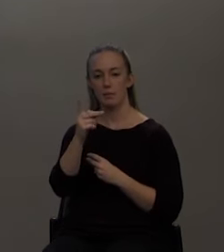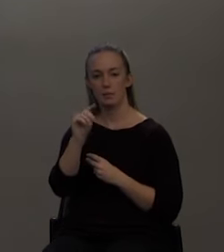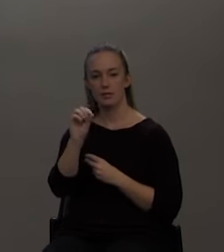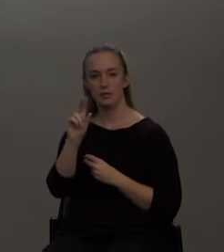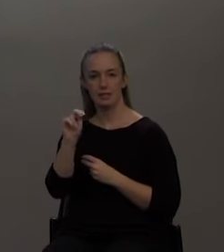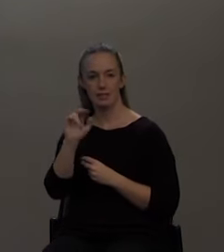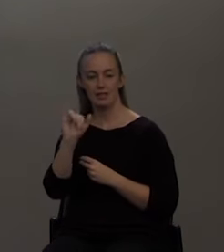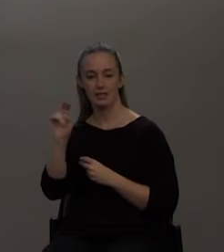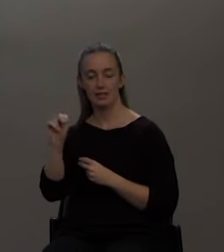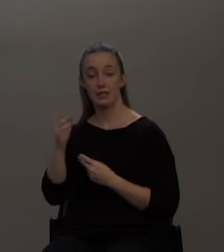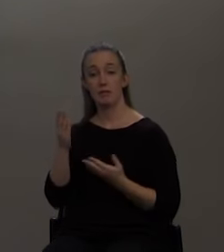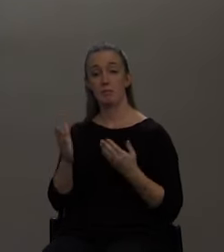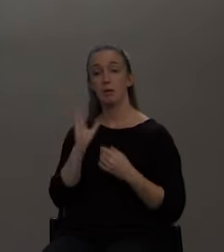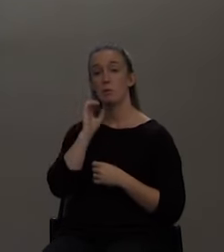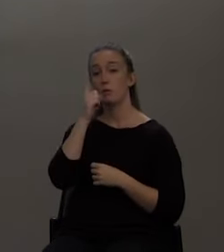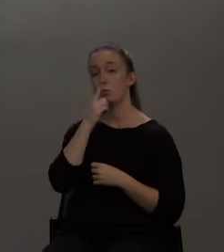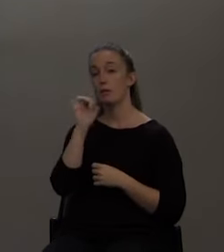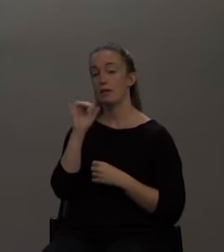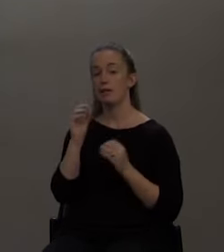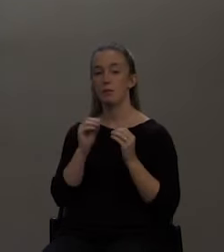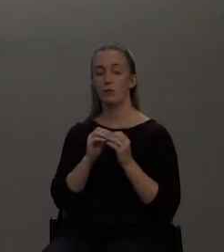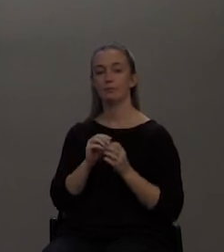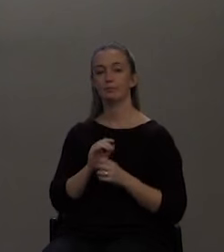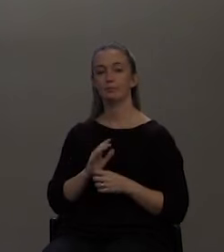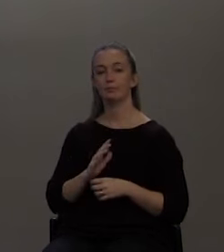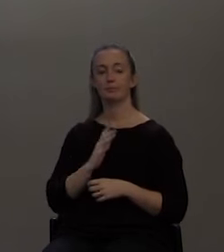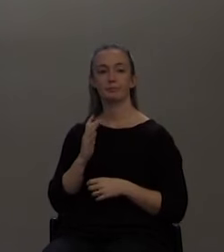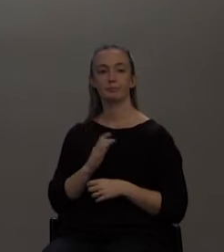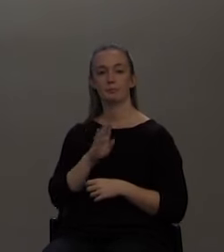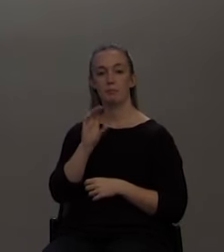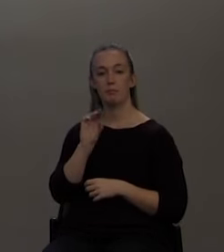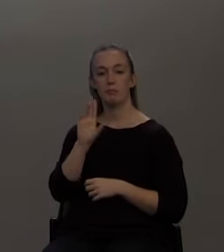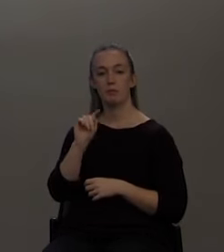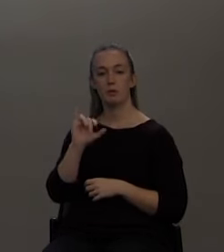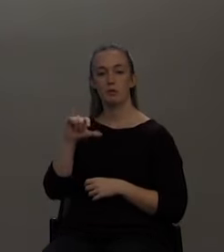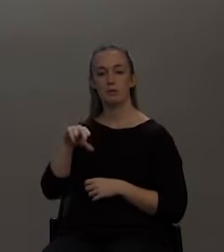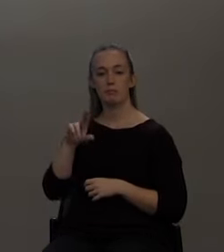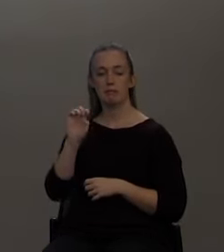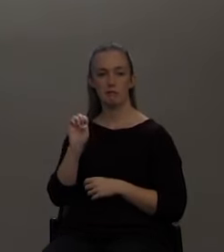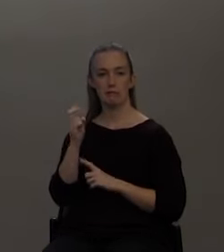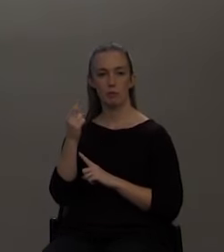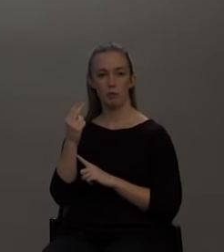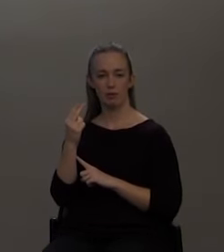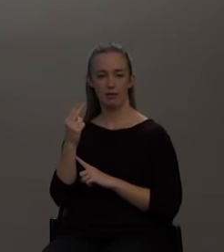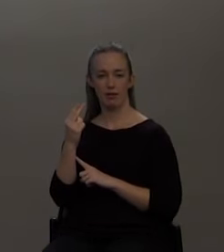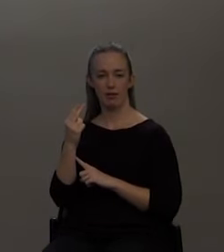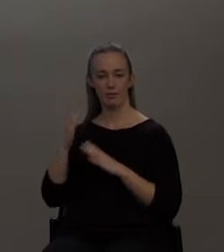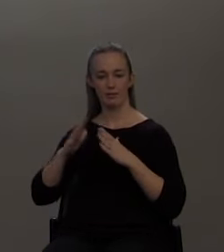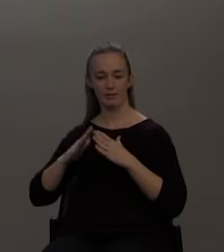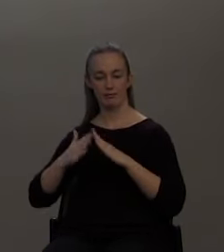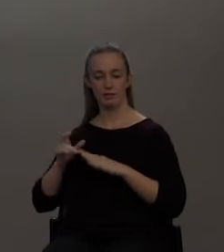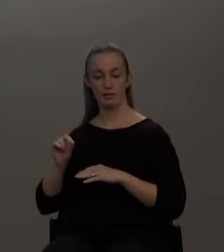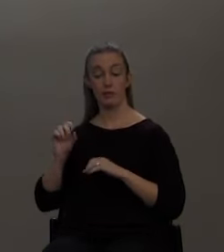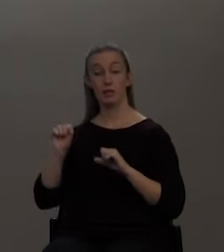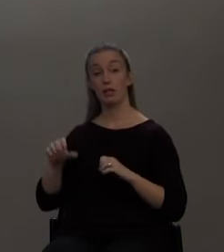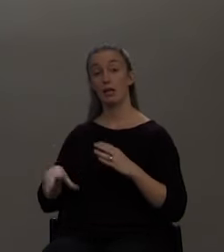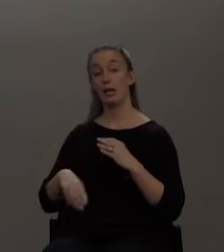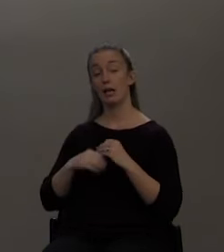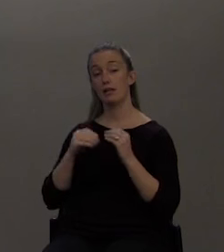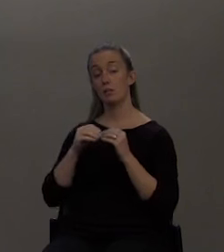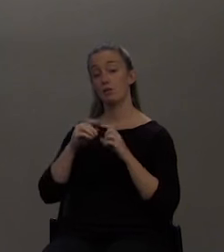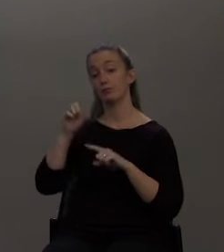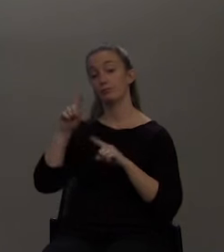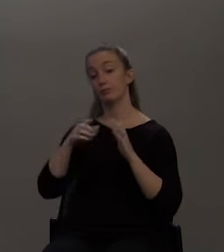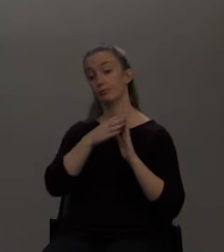look like a boutique hotel in downtown Danville that can add to the range